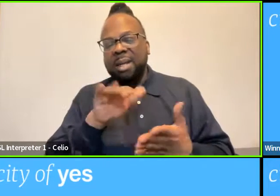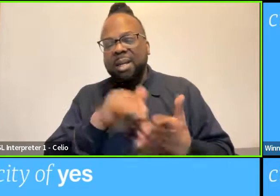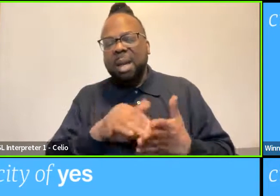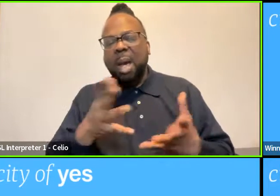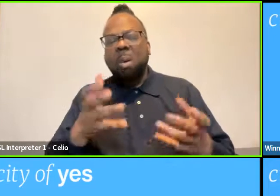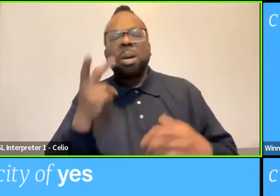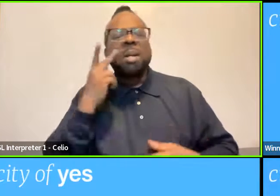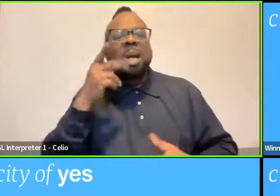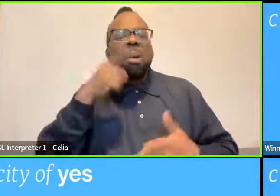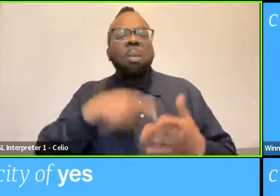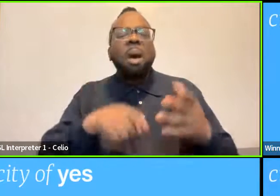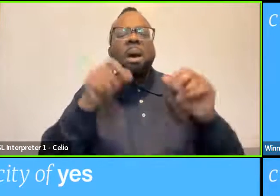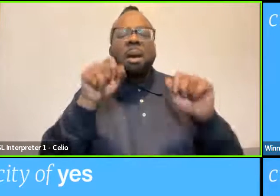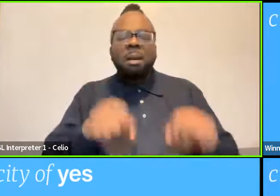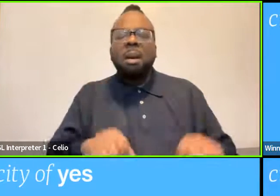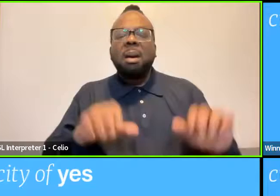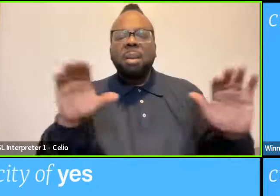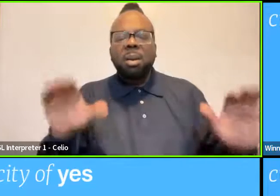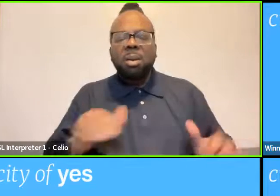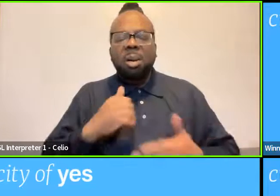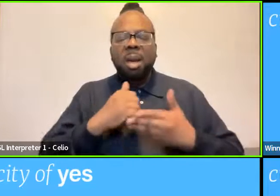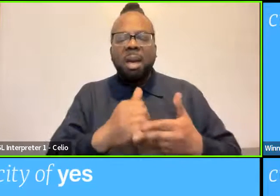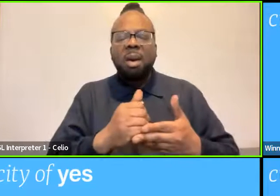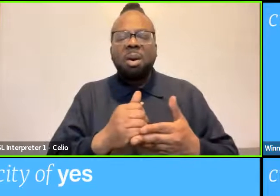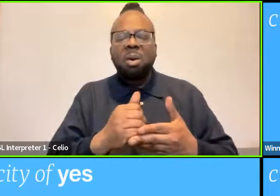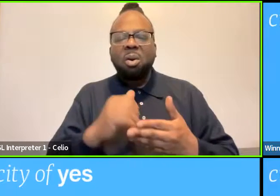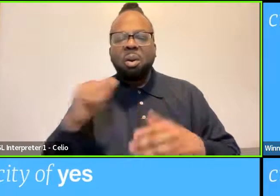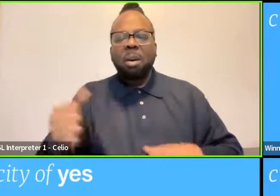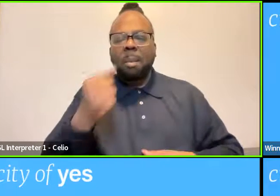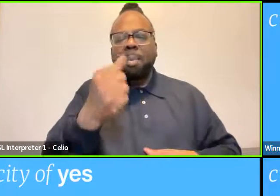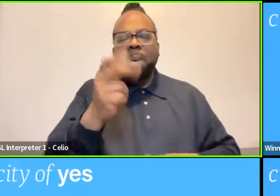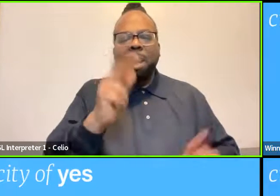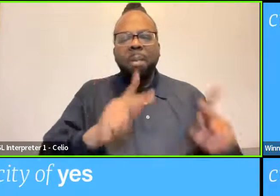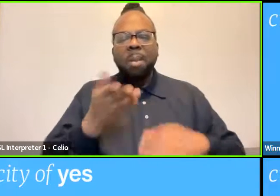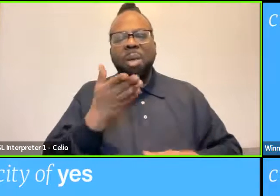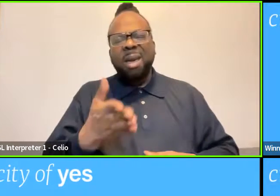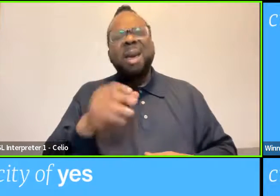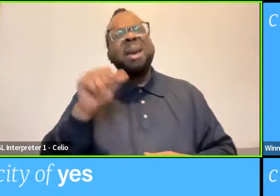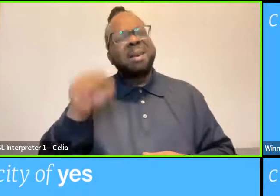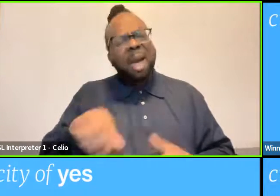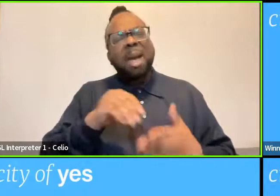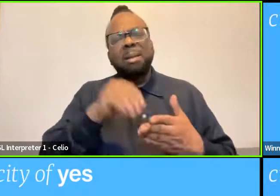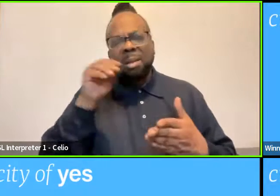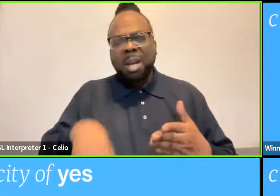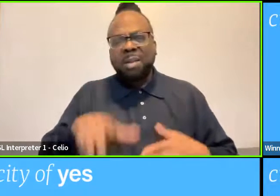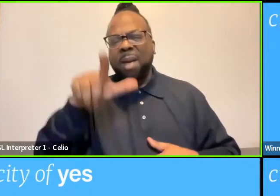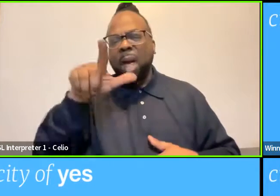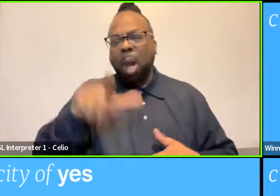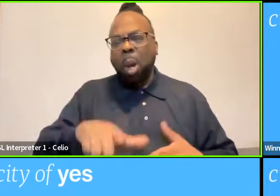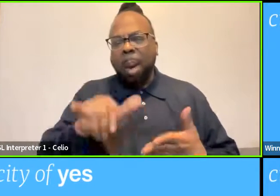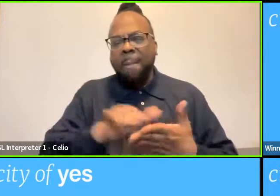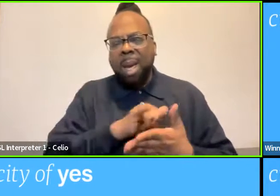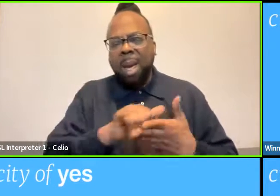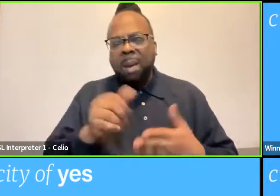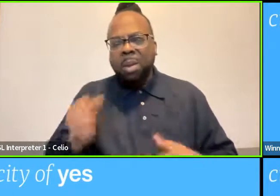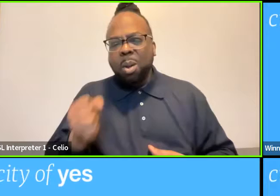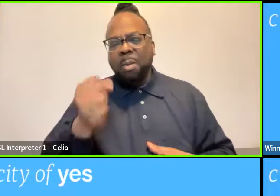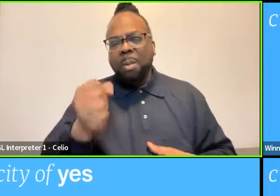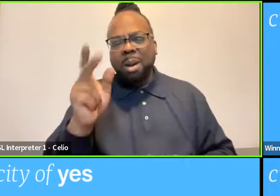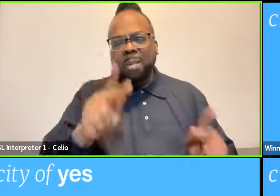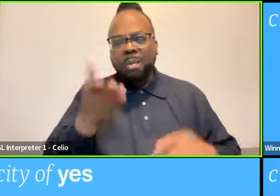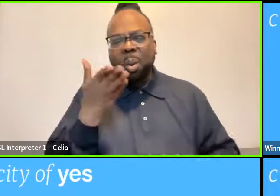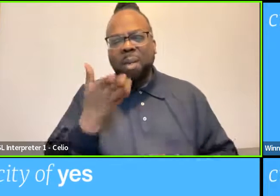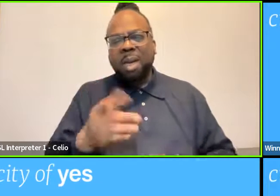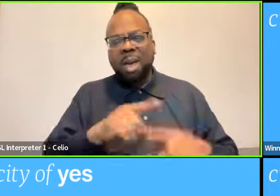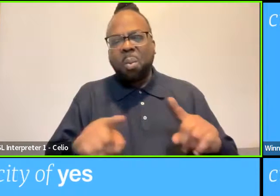done to help put more people there, and why. It's expensive in Lower Manhattan to put people, yeah? But there's